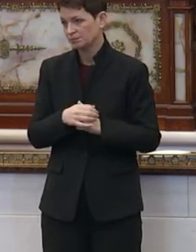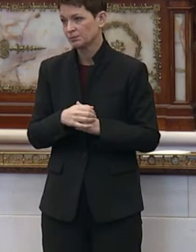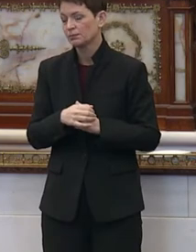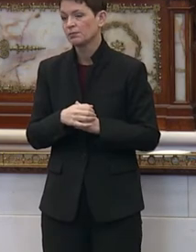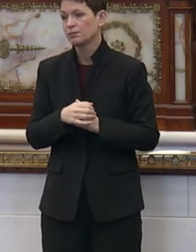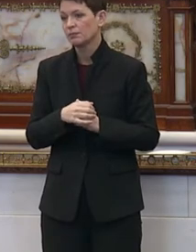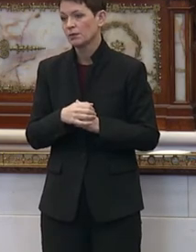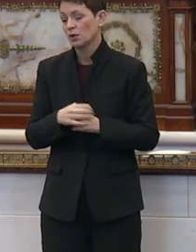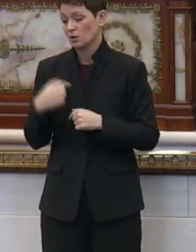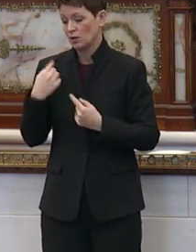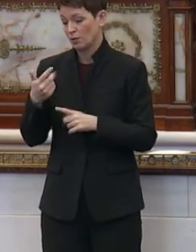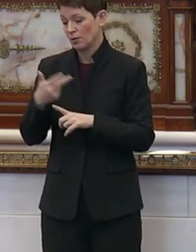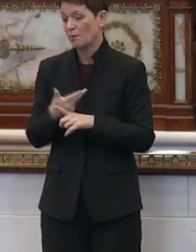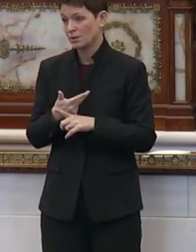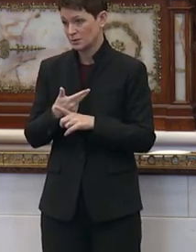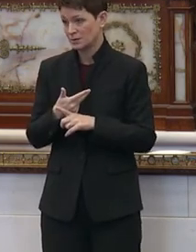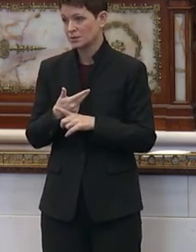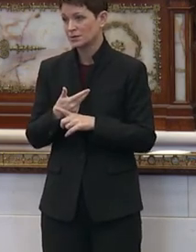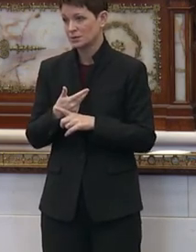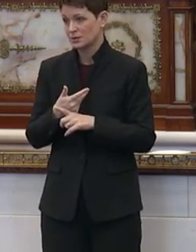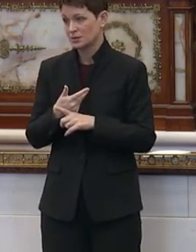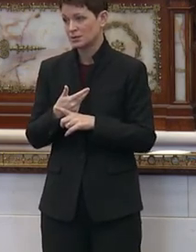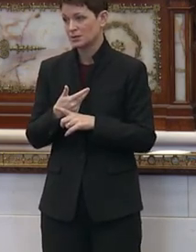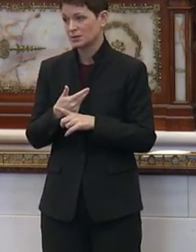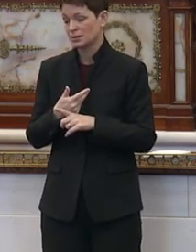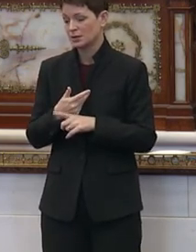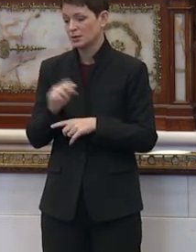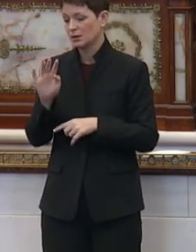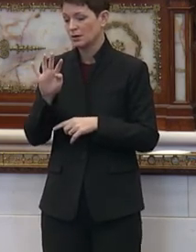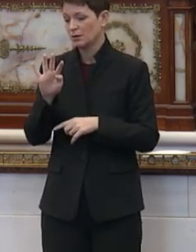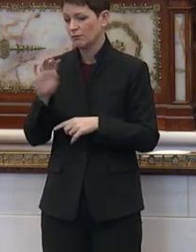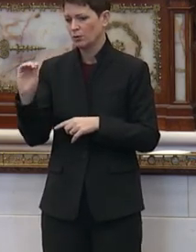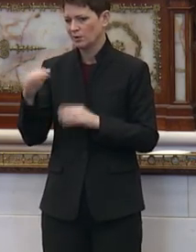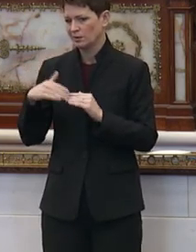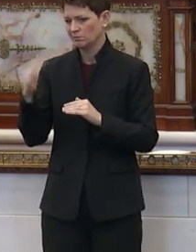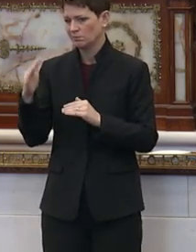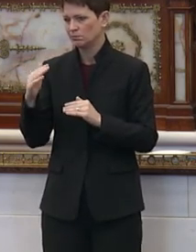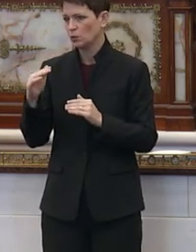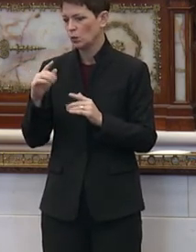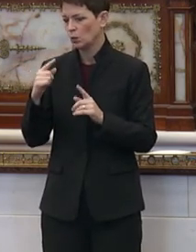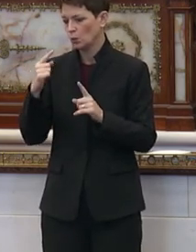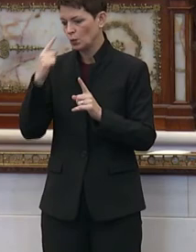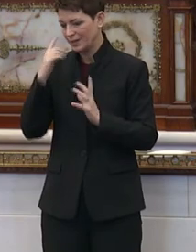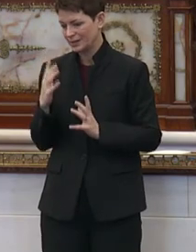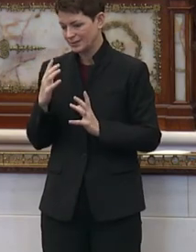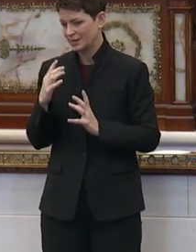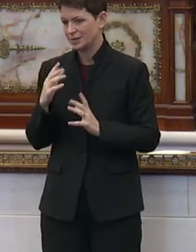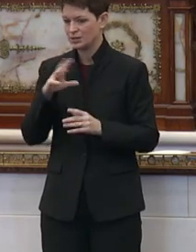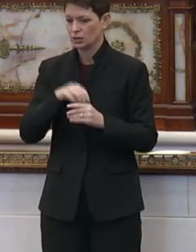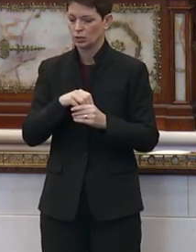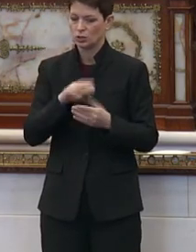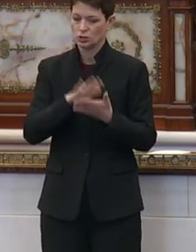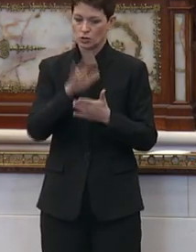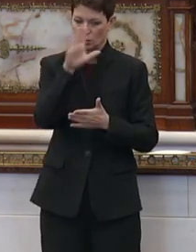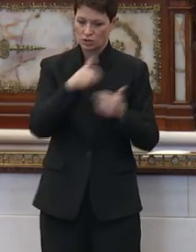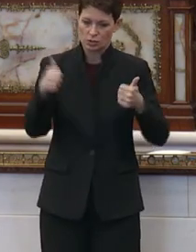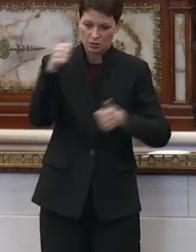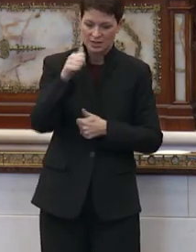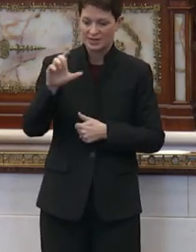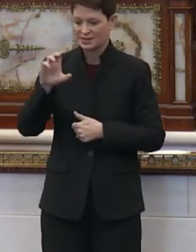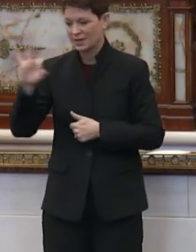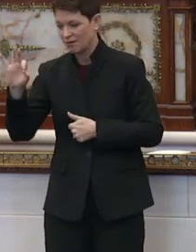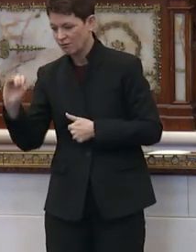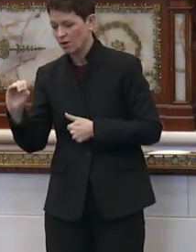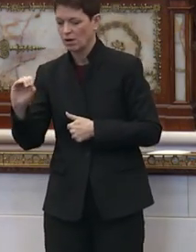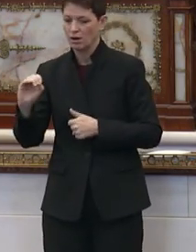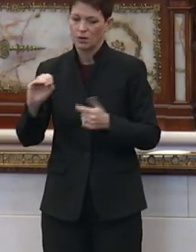the last 3 months and 40 plus witnesses, including school superintendents and